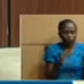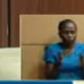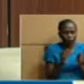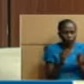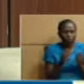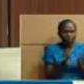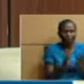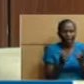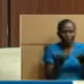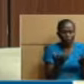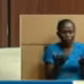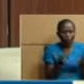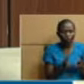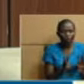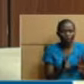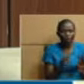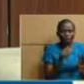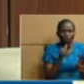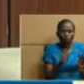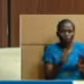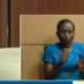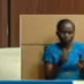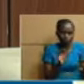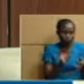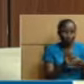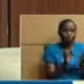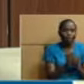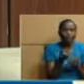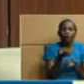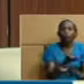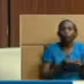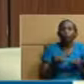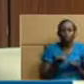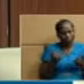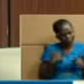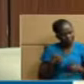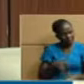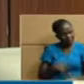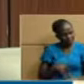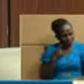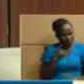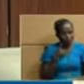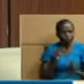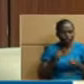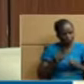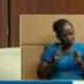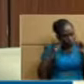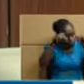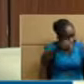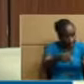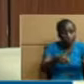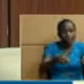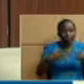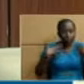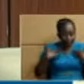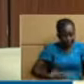their social and economic risks, and they are targeted for that. So the thing is that, can you go down and get value for money to see how the resources are